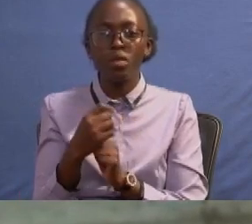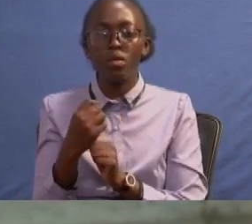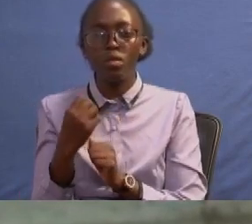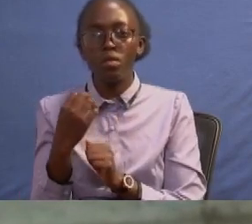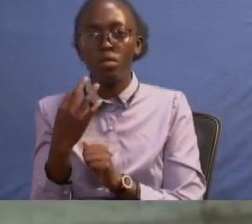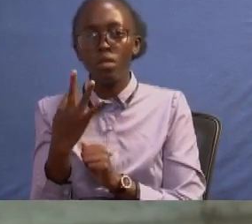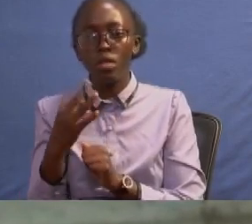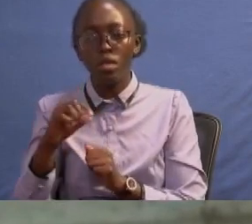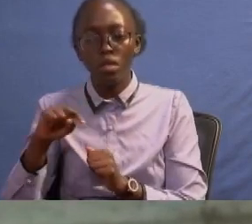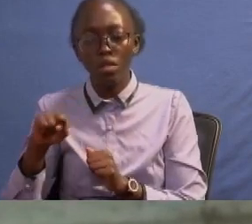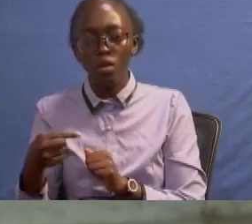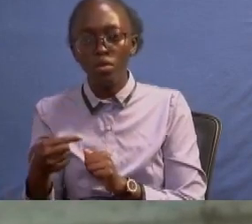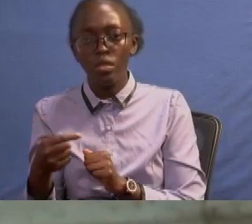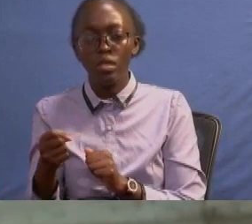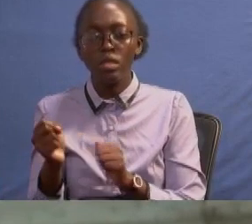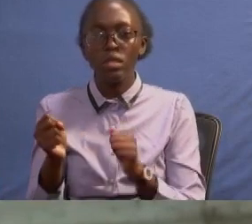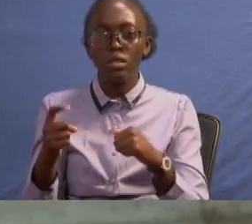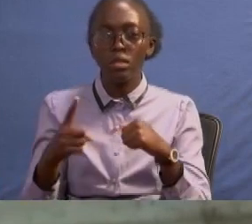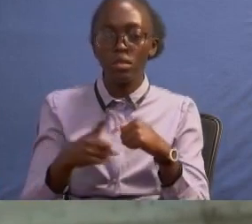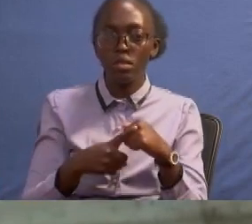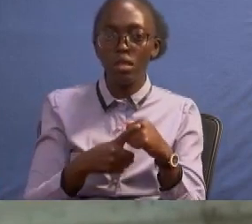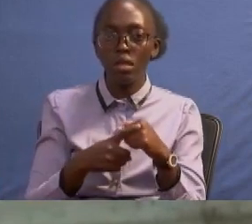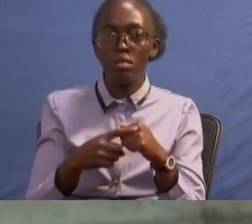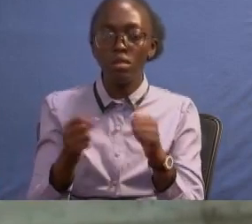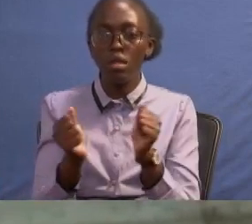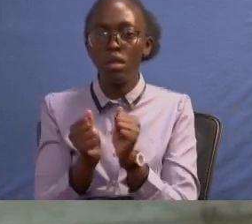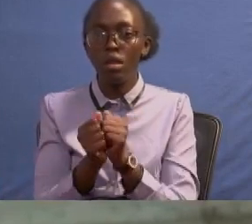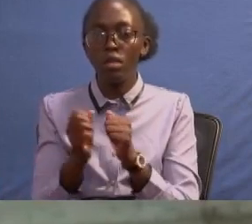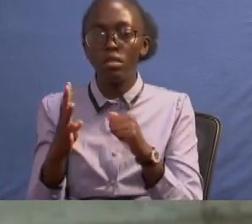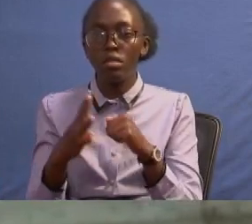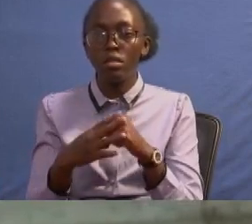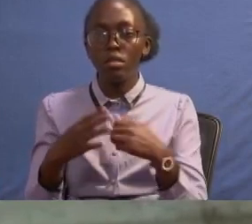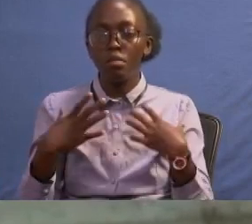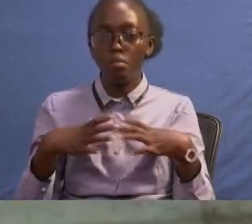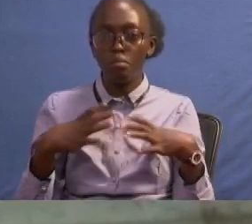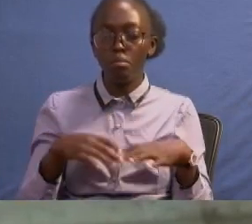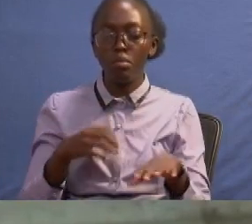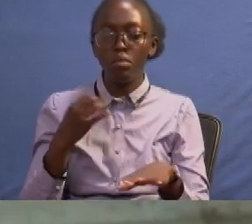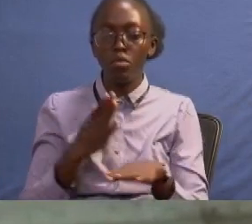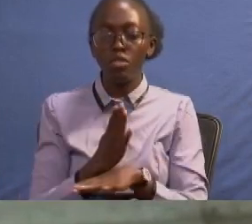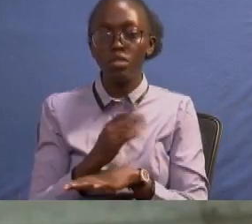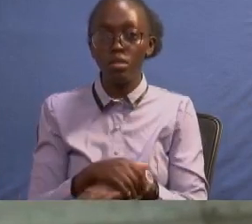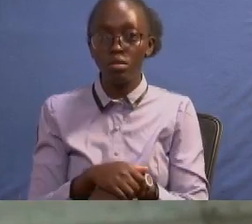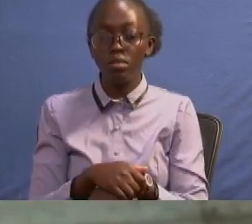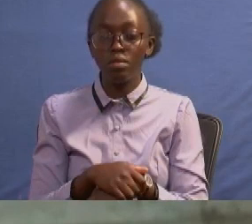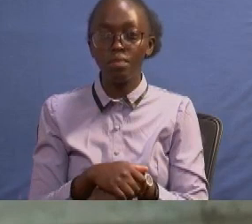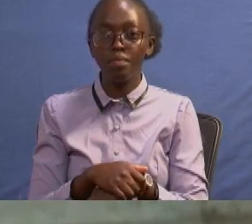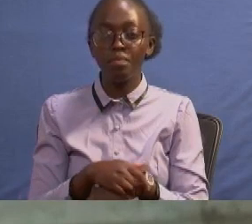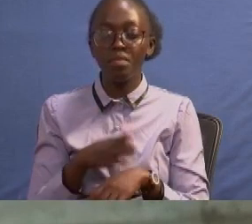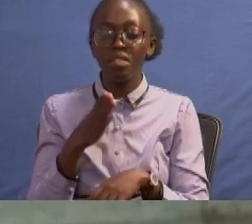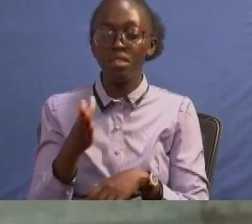3,619 people seriously injured. This is something that is most